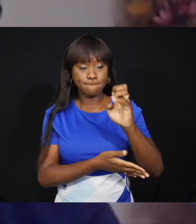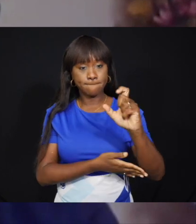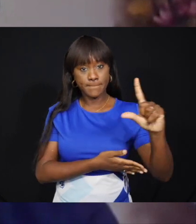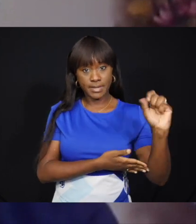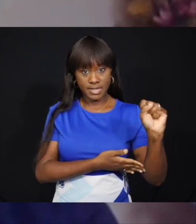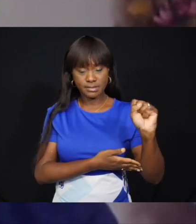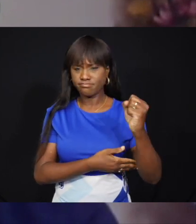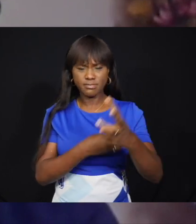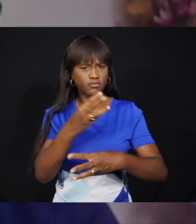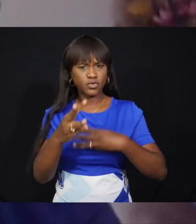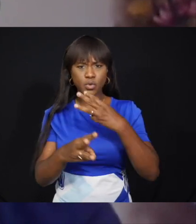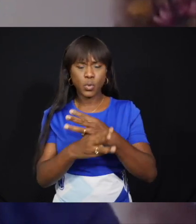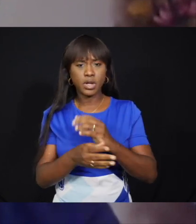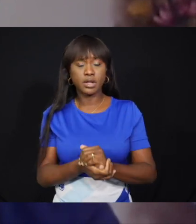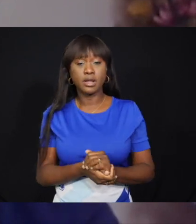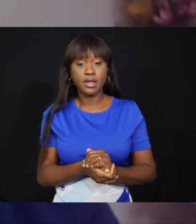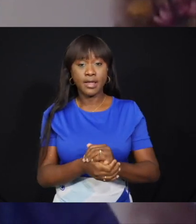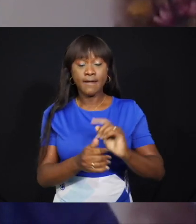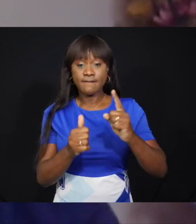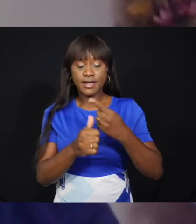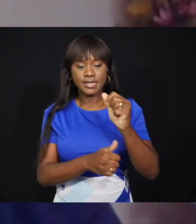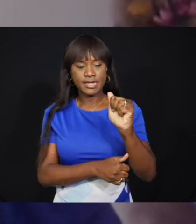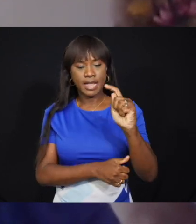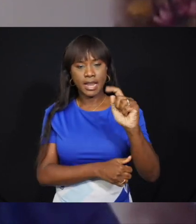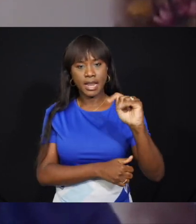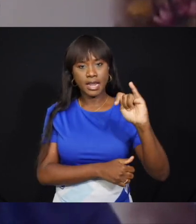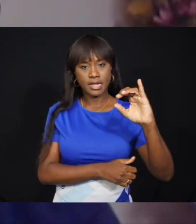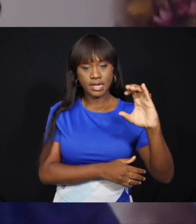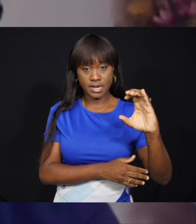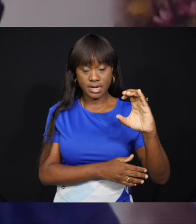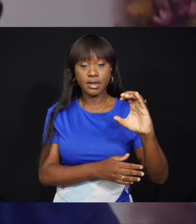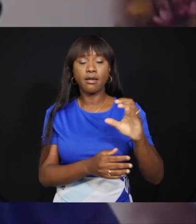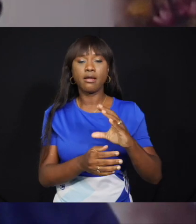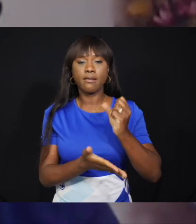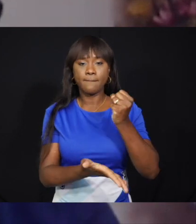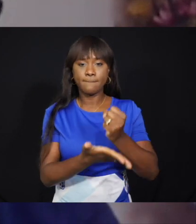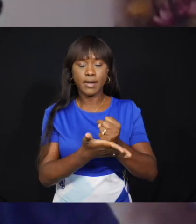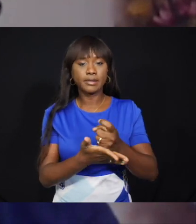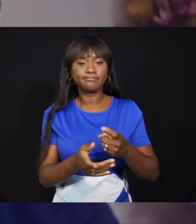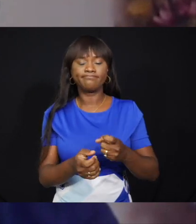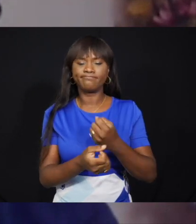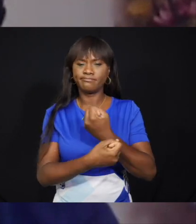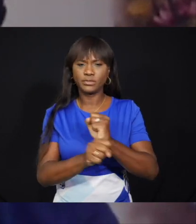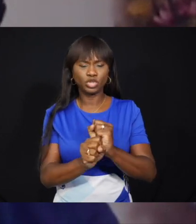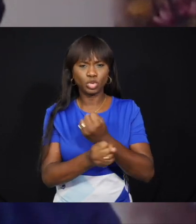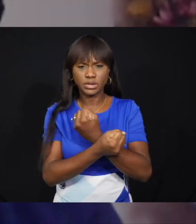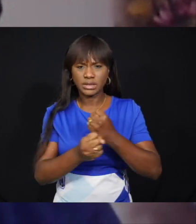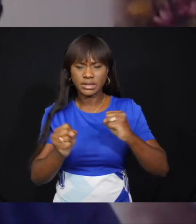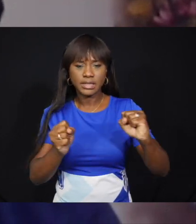internet payment solutions that have a global reach. First Atlantic Commerce International Payment